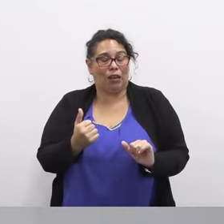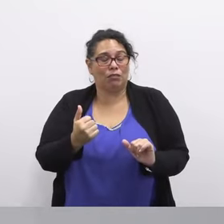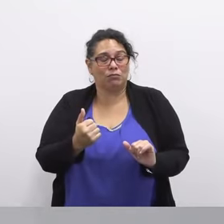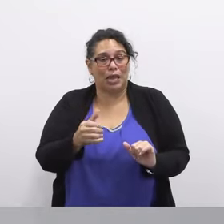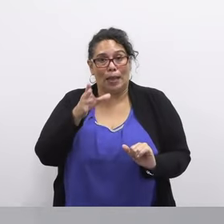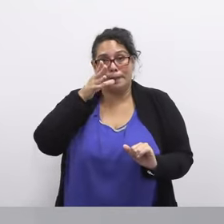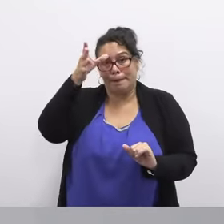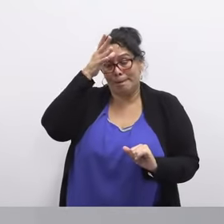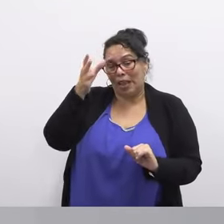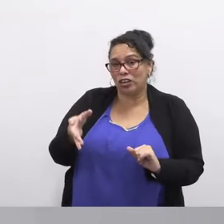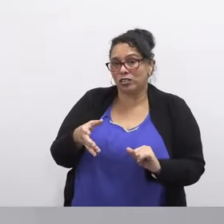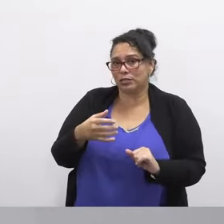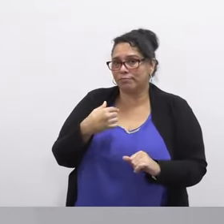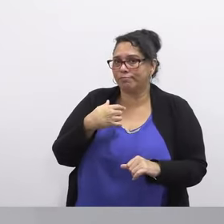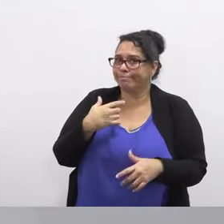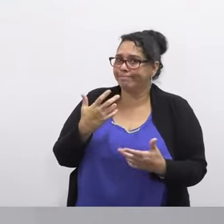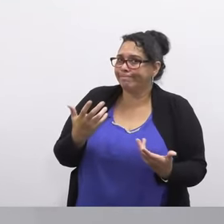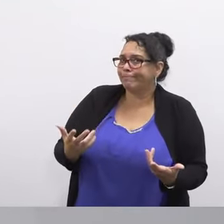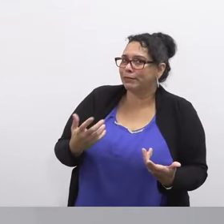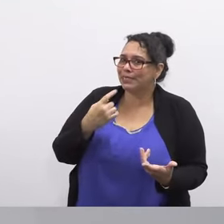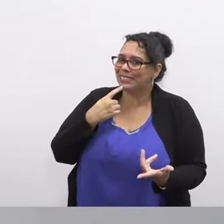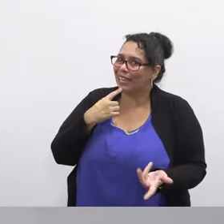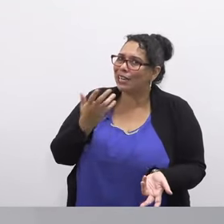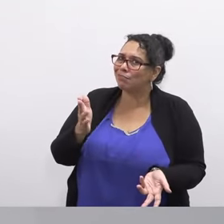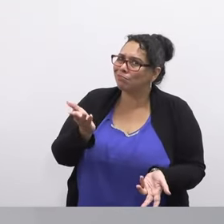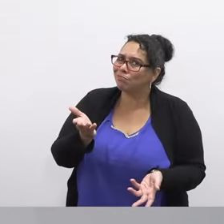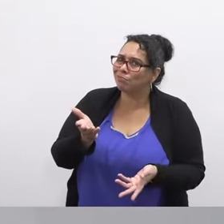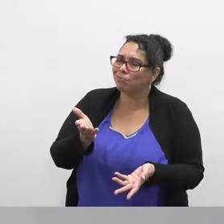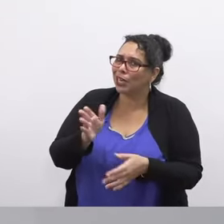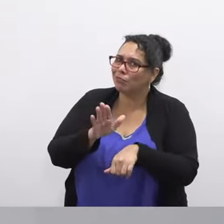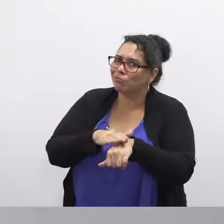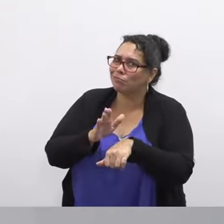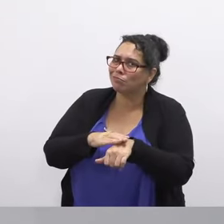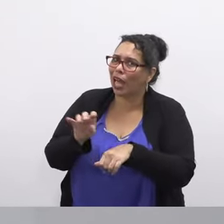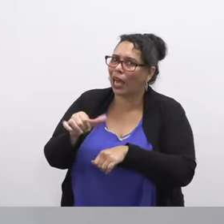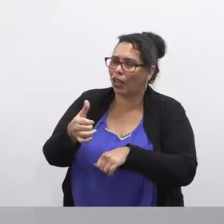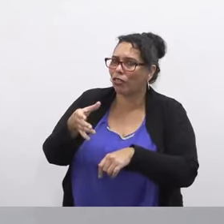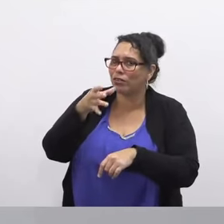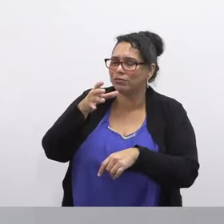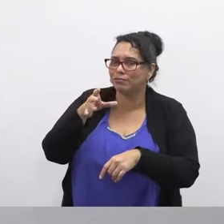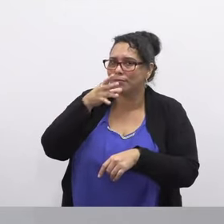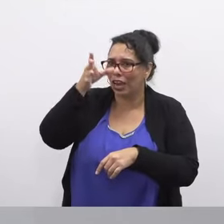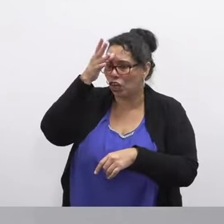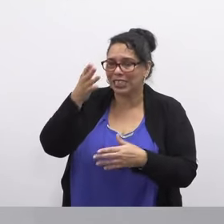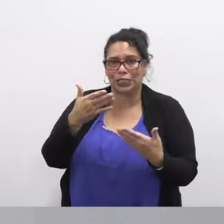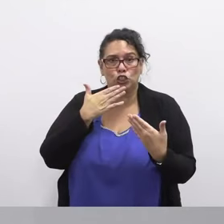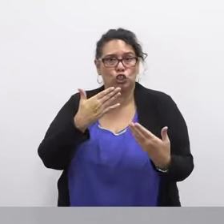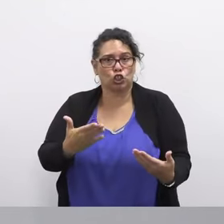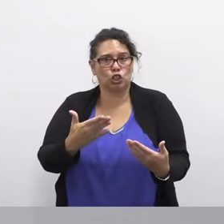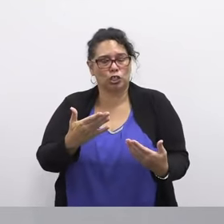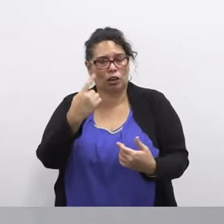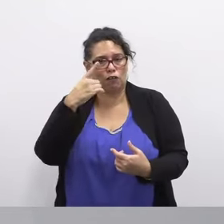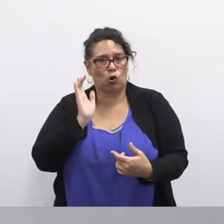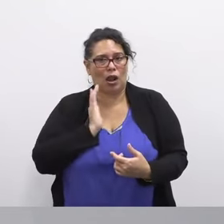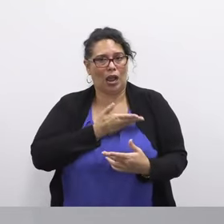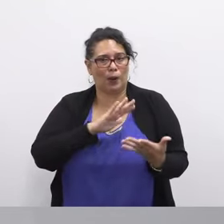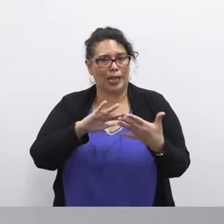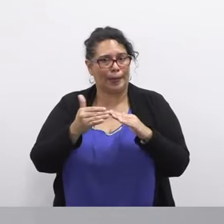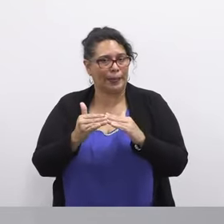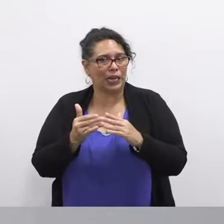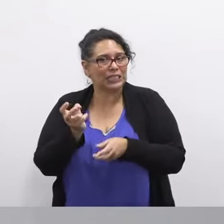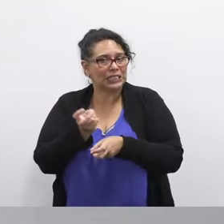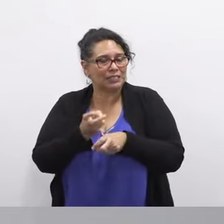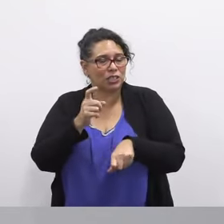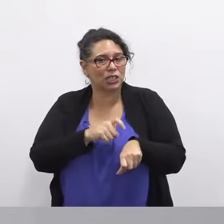other parents out. And that's a good thing for our community. It is a difficult time.